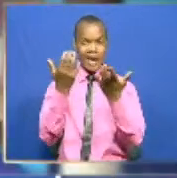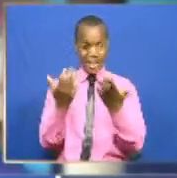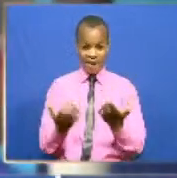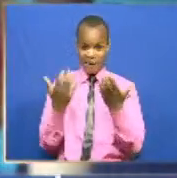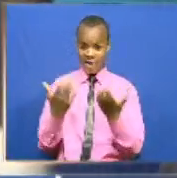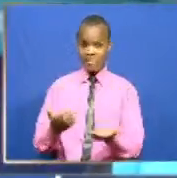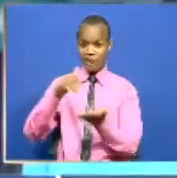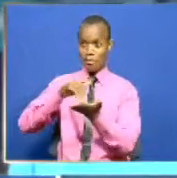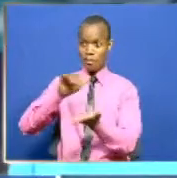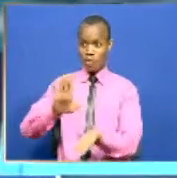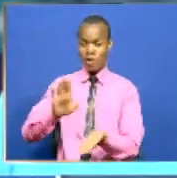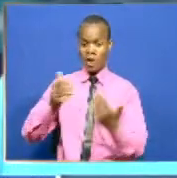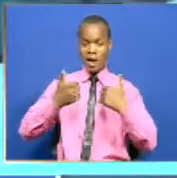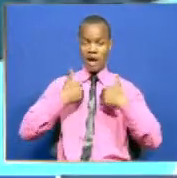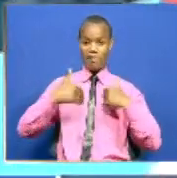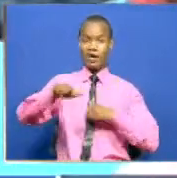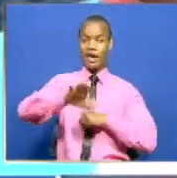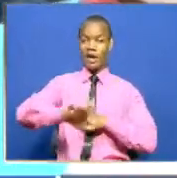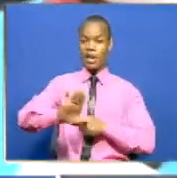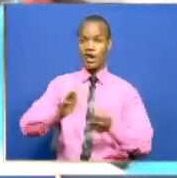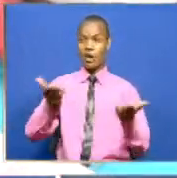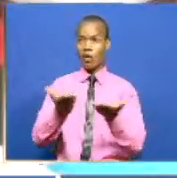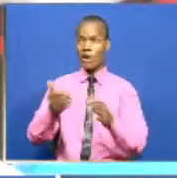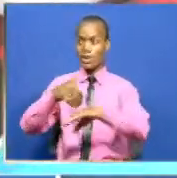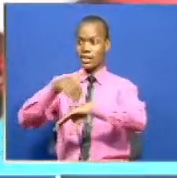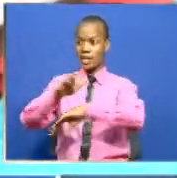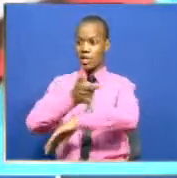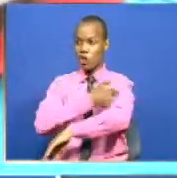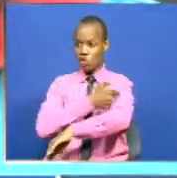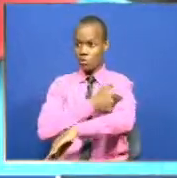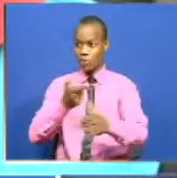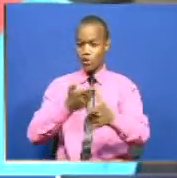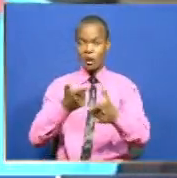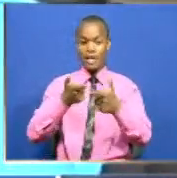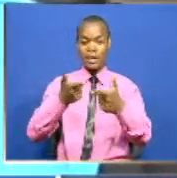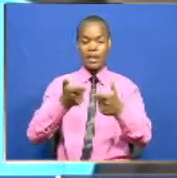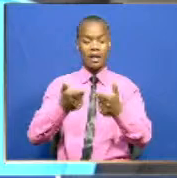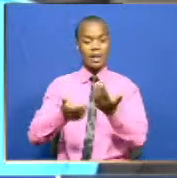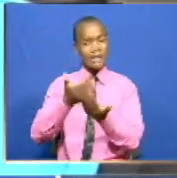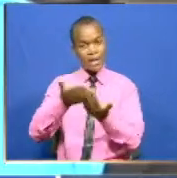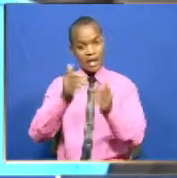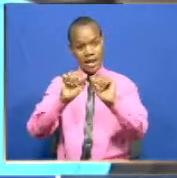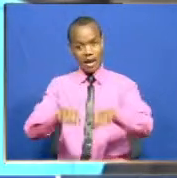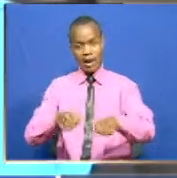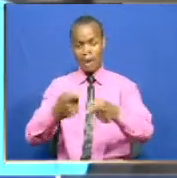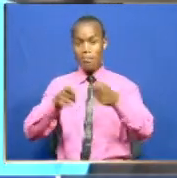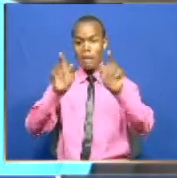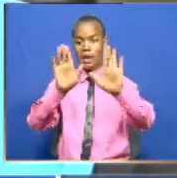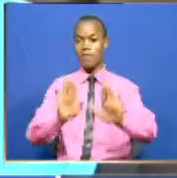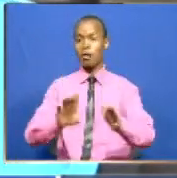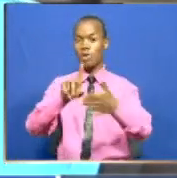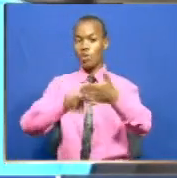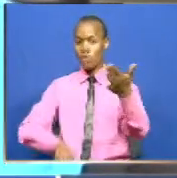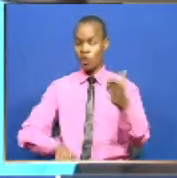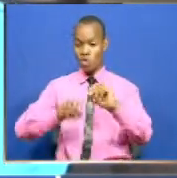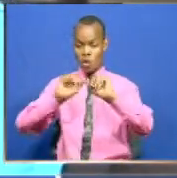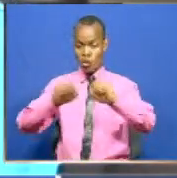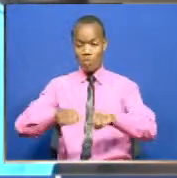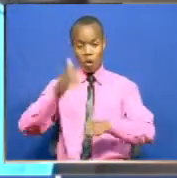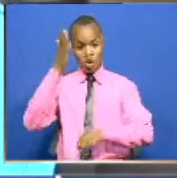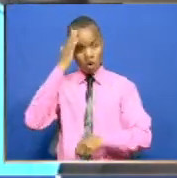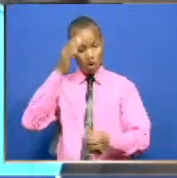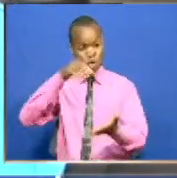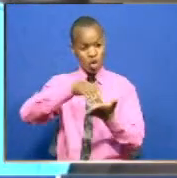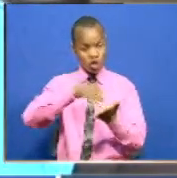a referral system whereby they are taken care of, but most important is that for them to know their status, and therefore they can be told how to stay